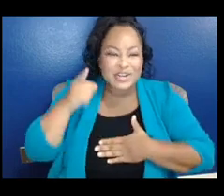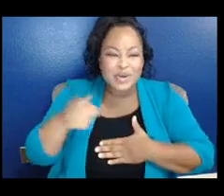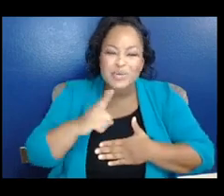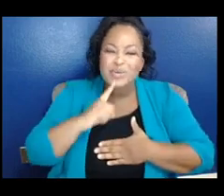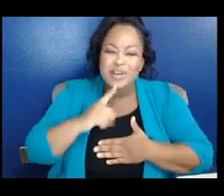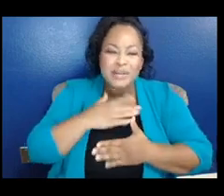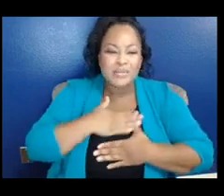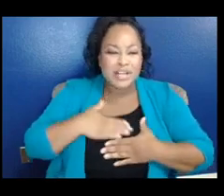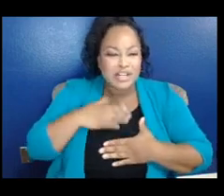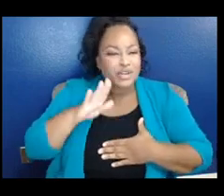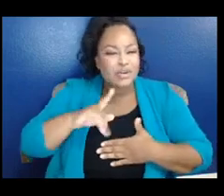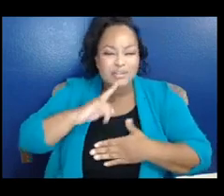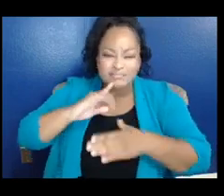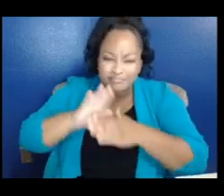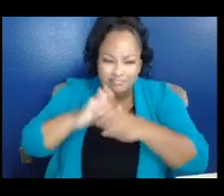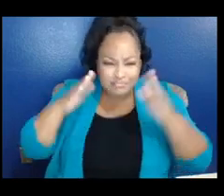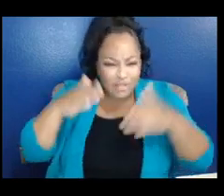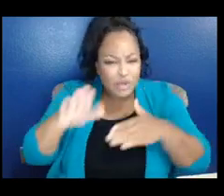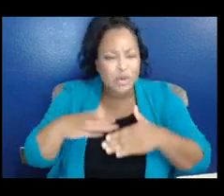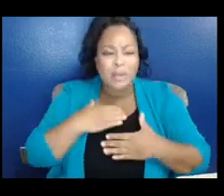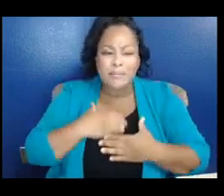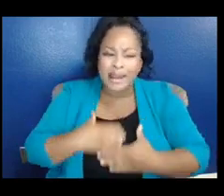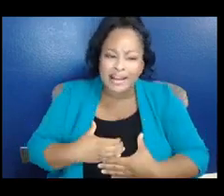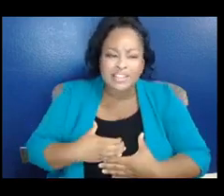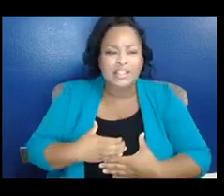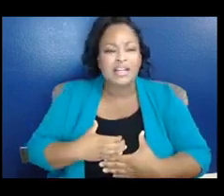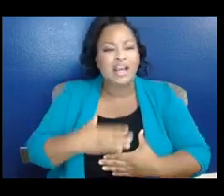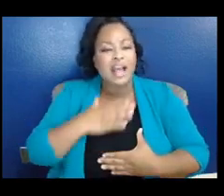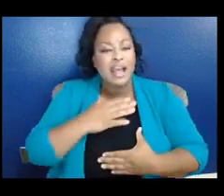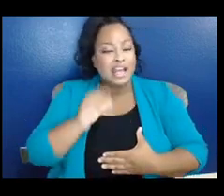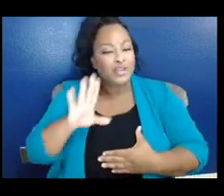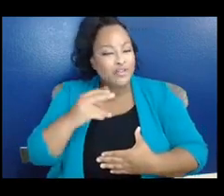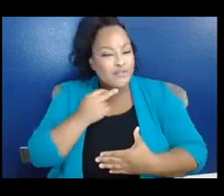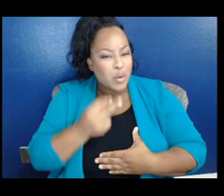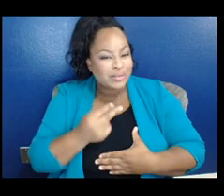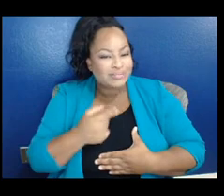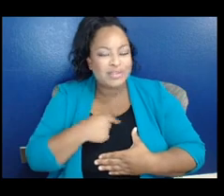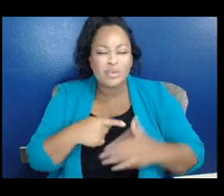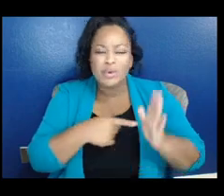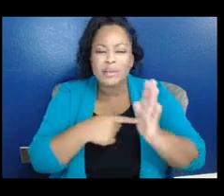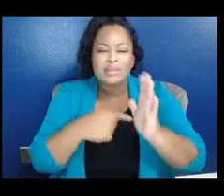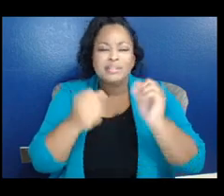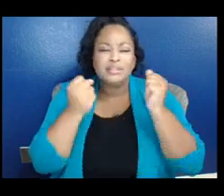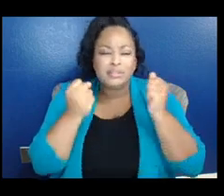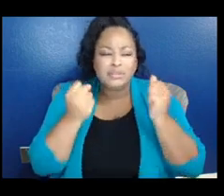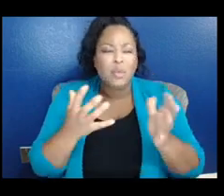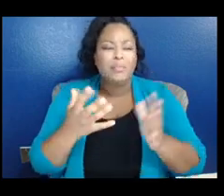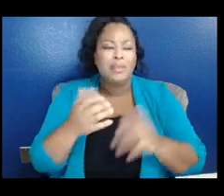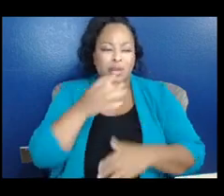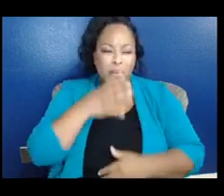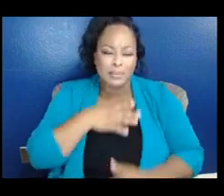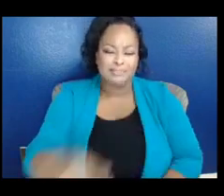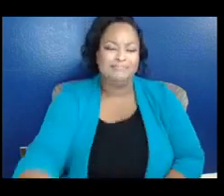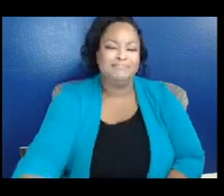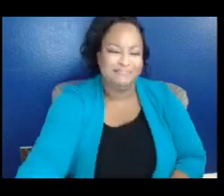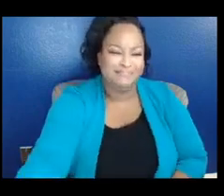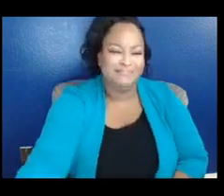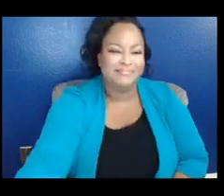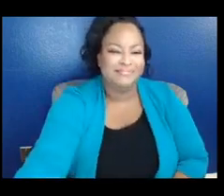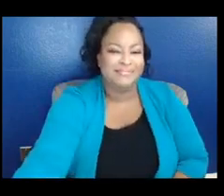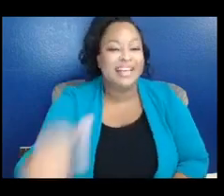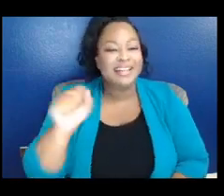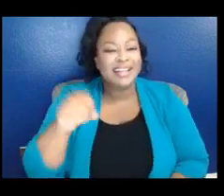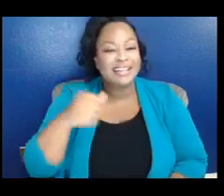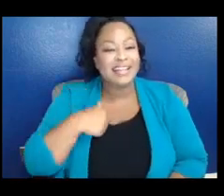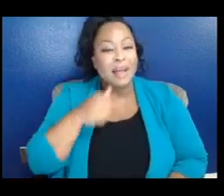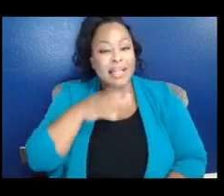appreciate you. We appreciate your dedication, your passion, and your voice that represents so many women. Yes,